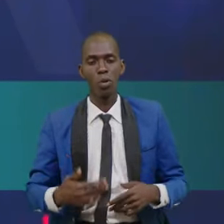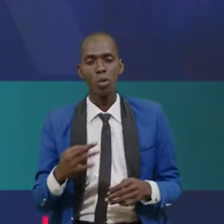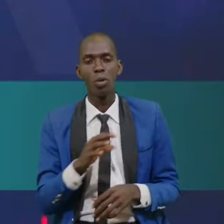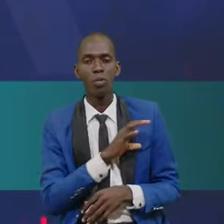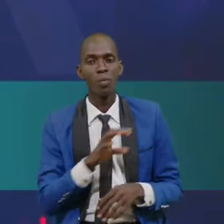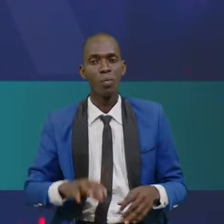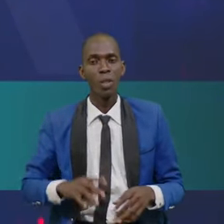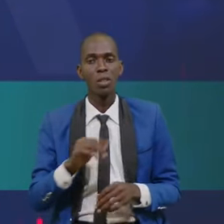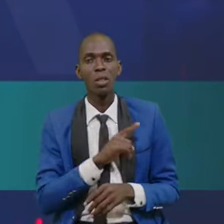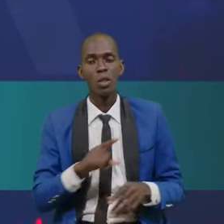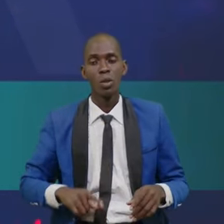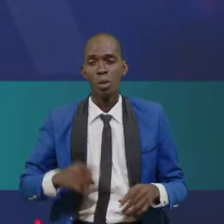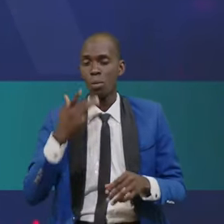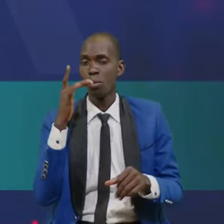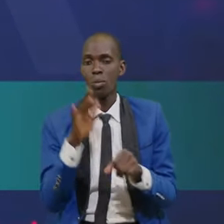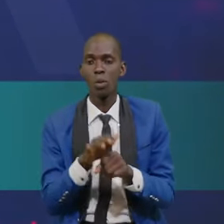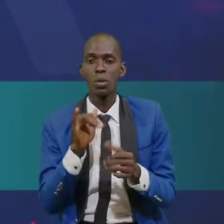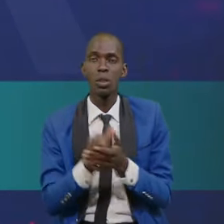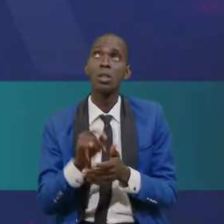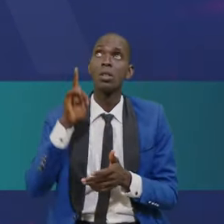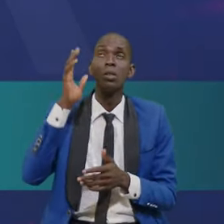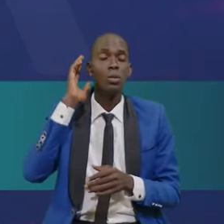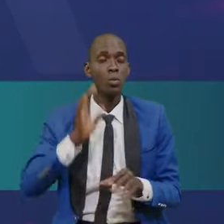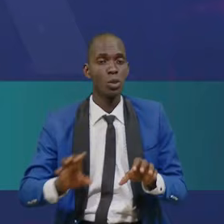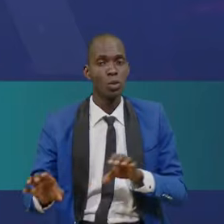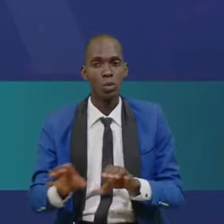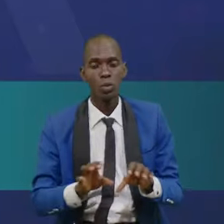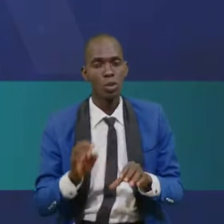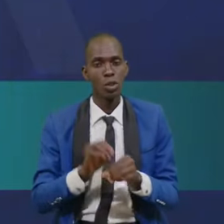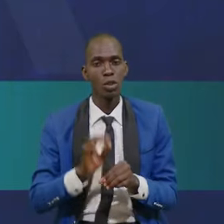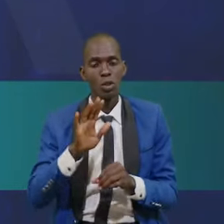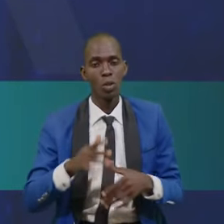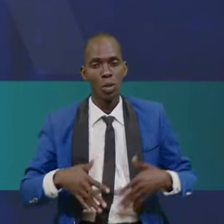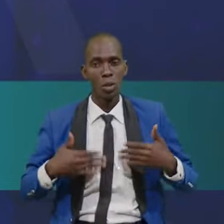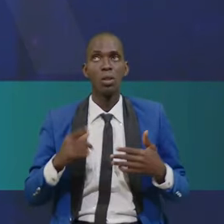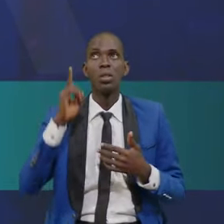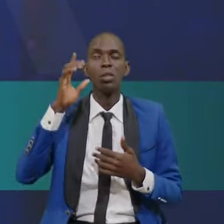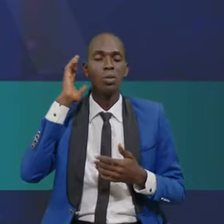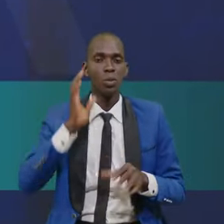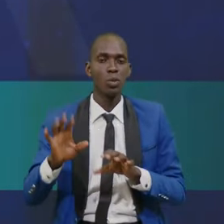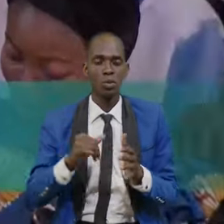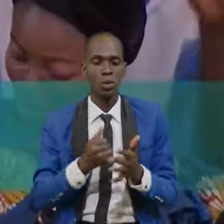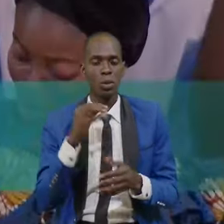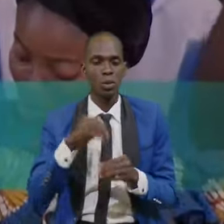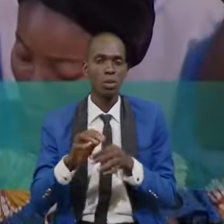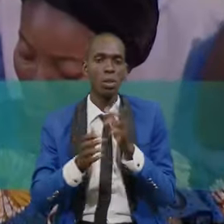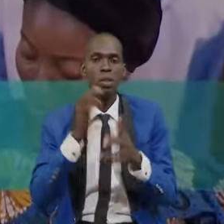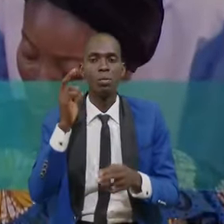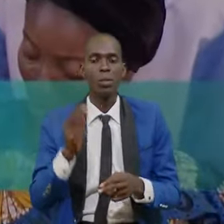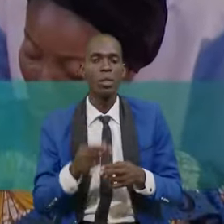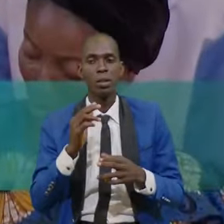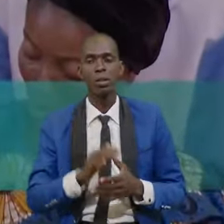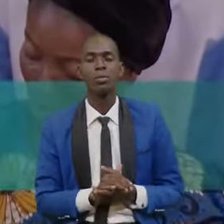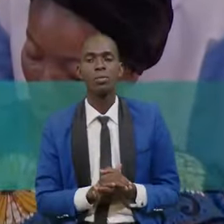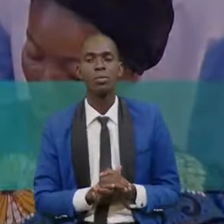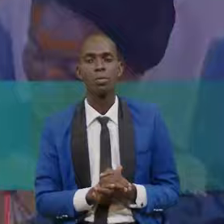said, he's going to perform in your life. He will do it in Jesus' name.